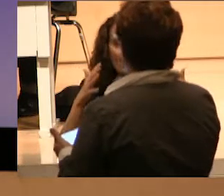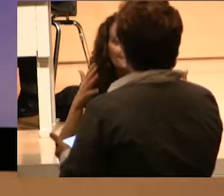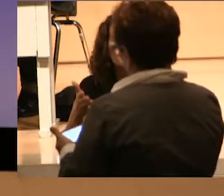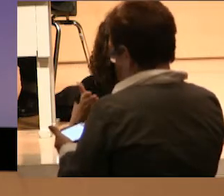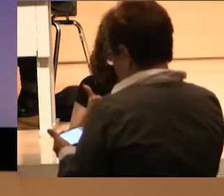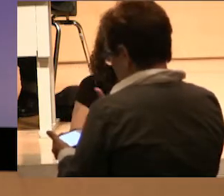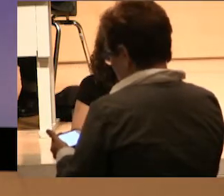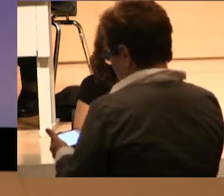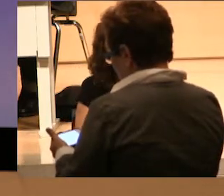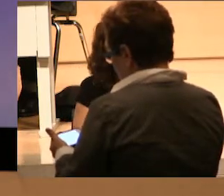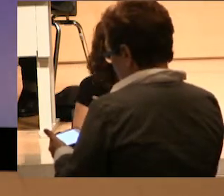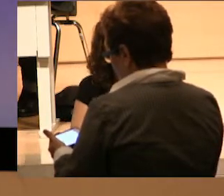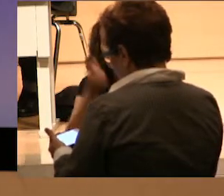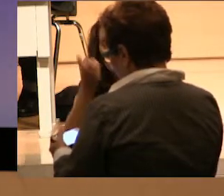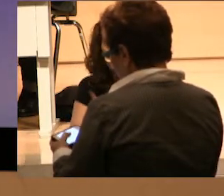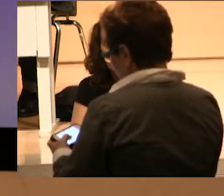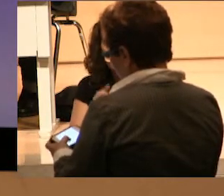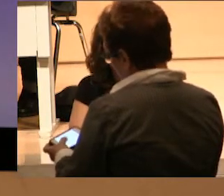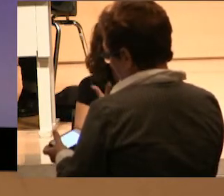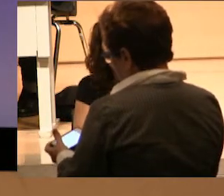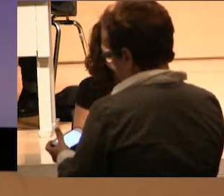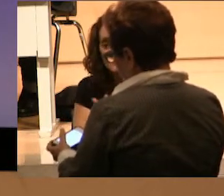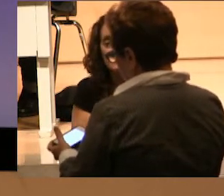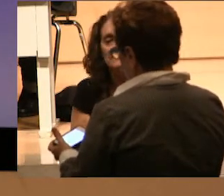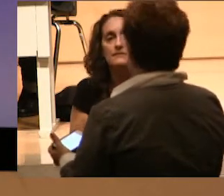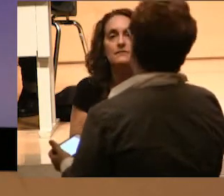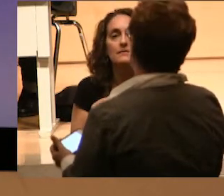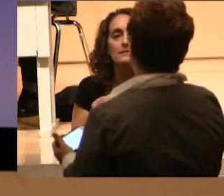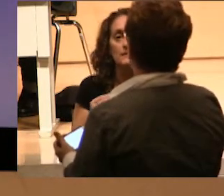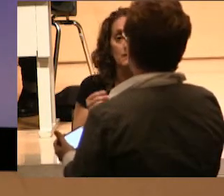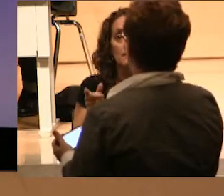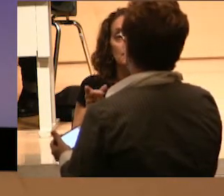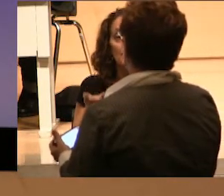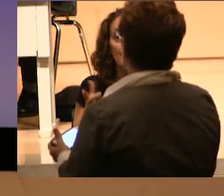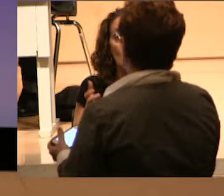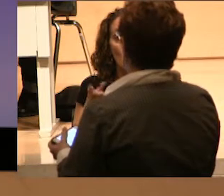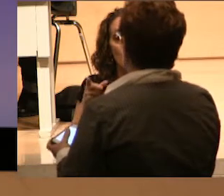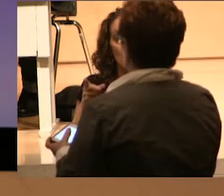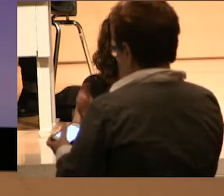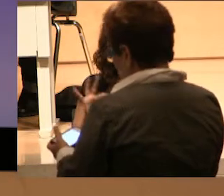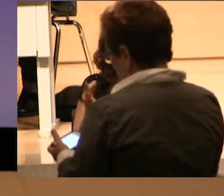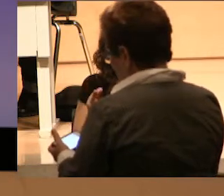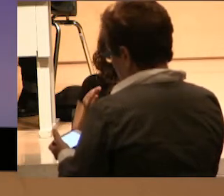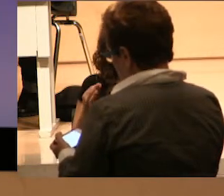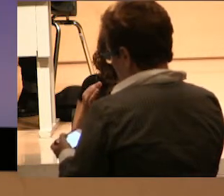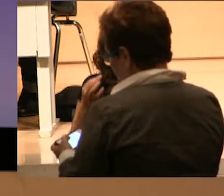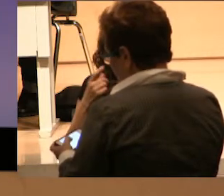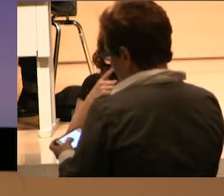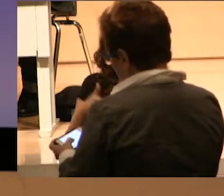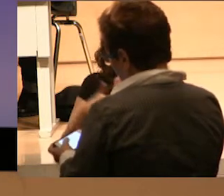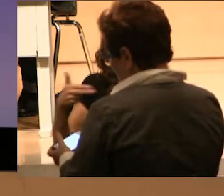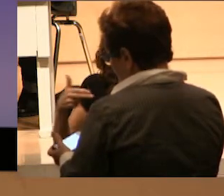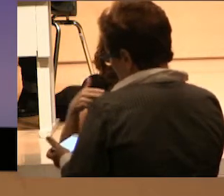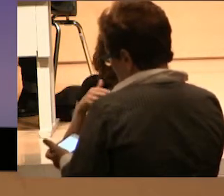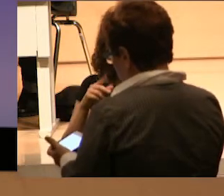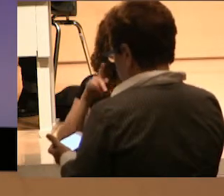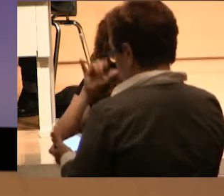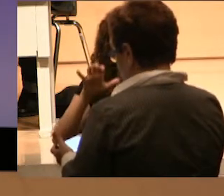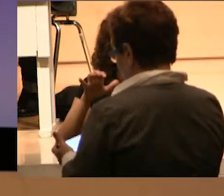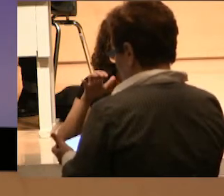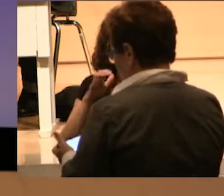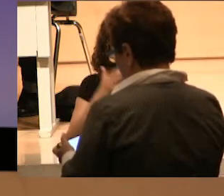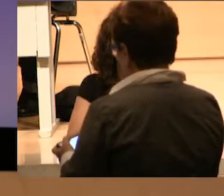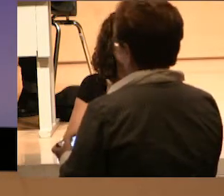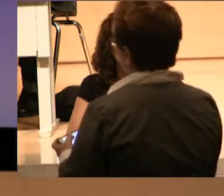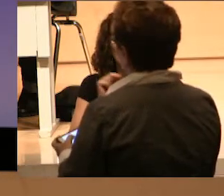missing, and they're trying to get him declared a public nuisance. So the press, including